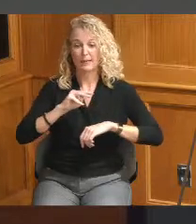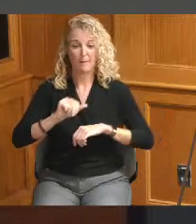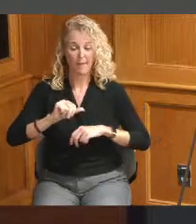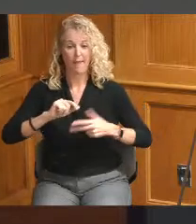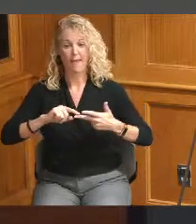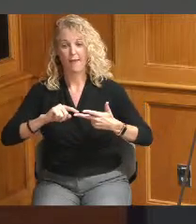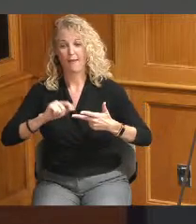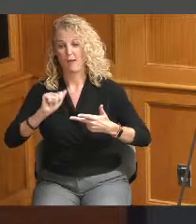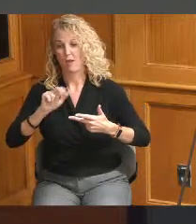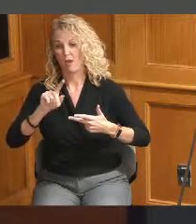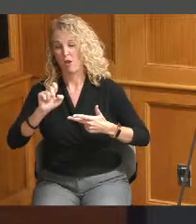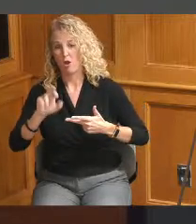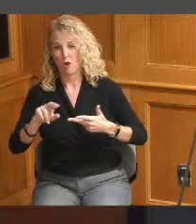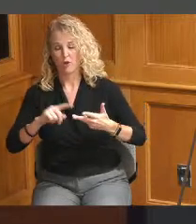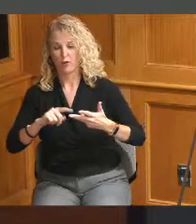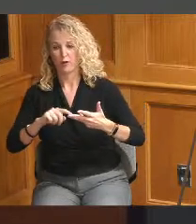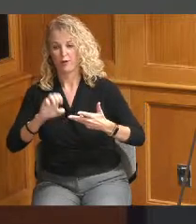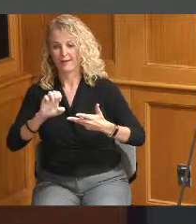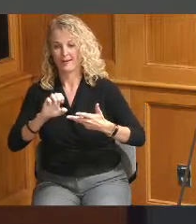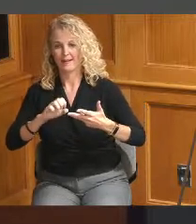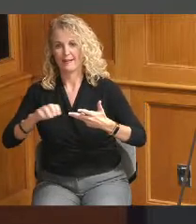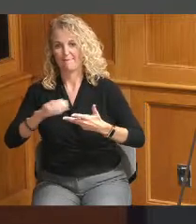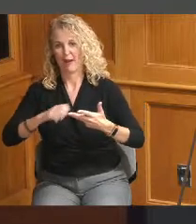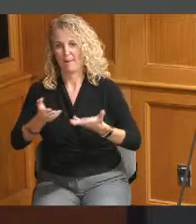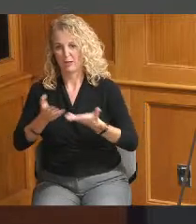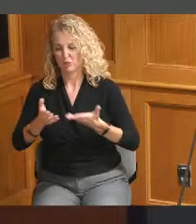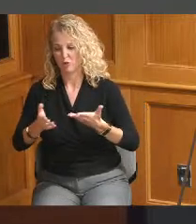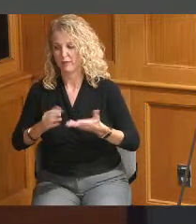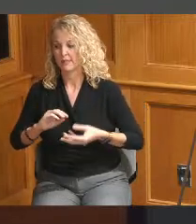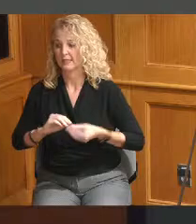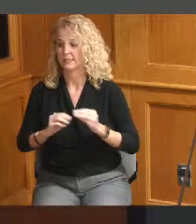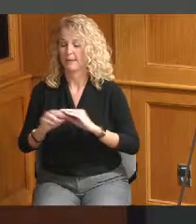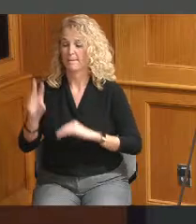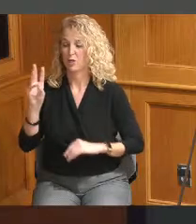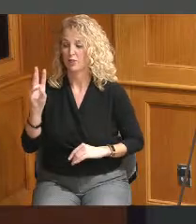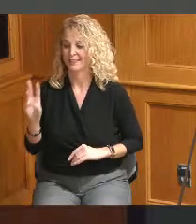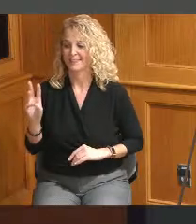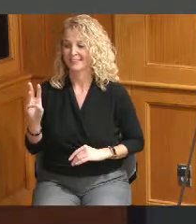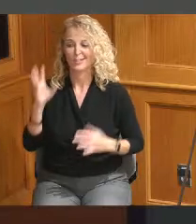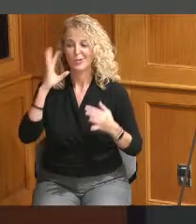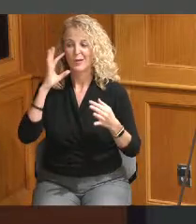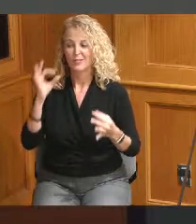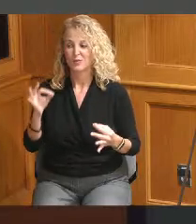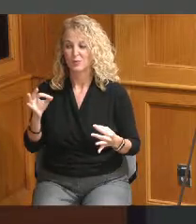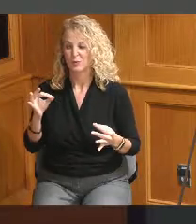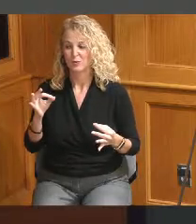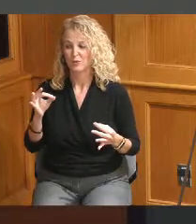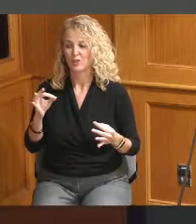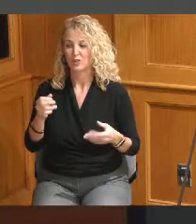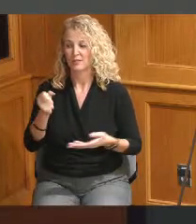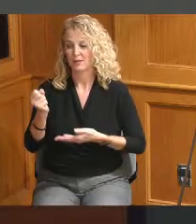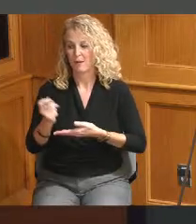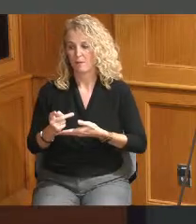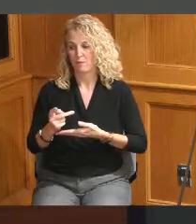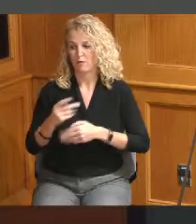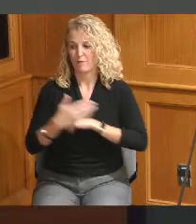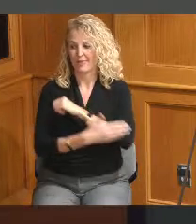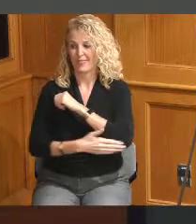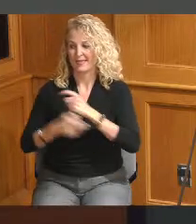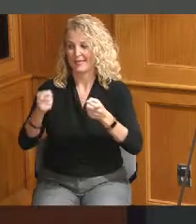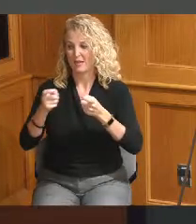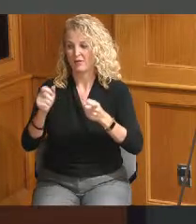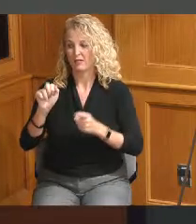the auditor's office, and environmental services. Item number 6 is a resolution authorizing